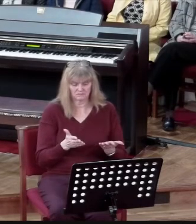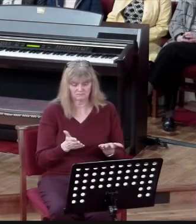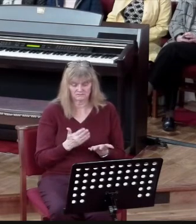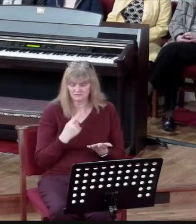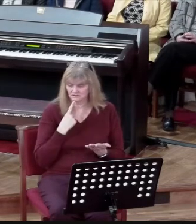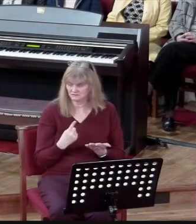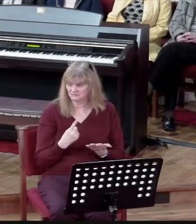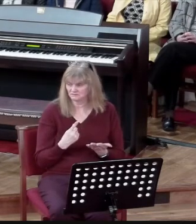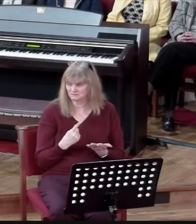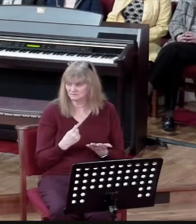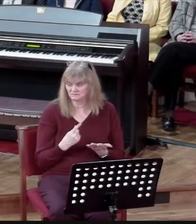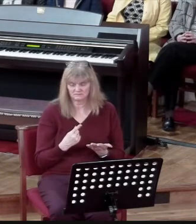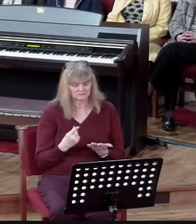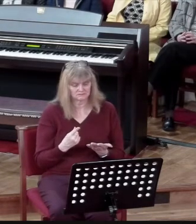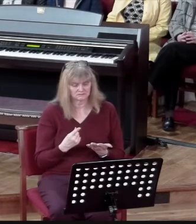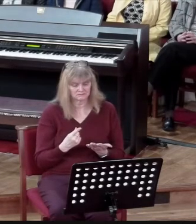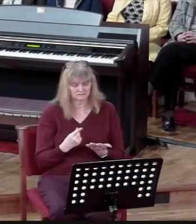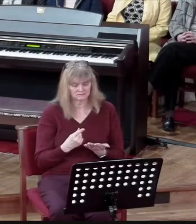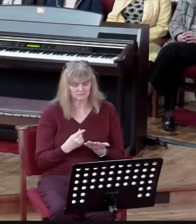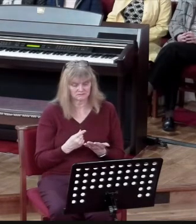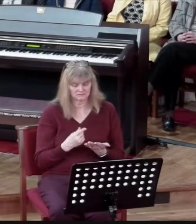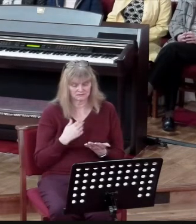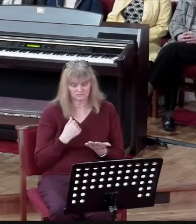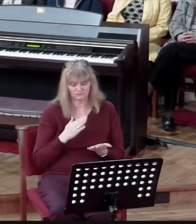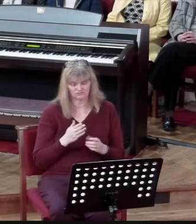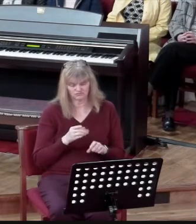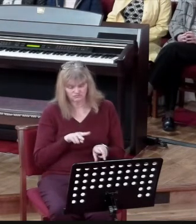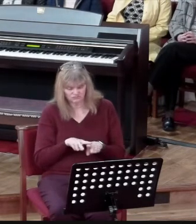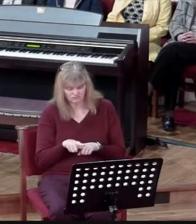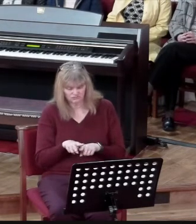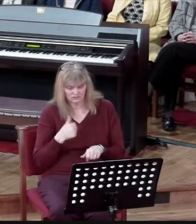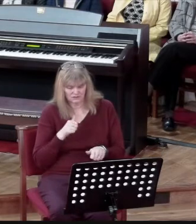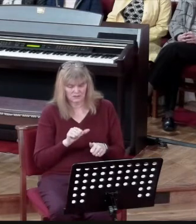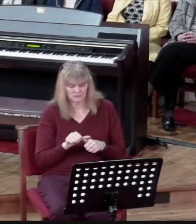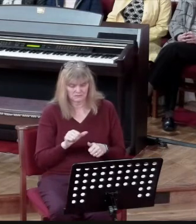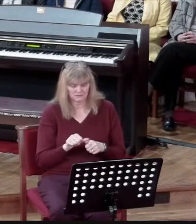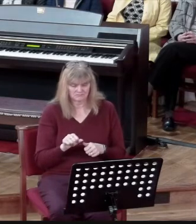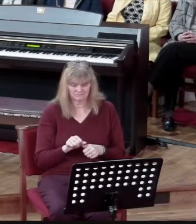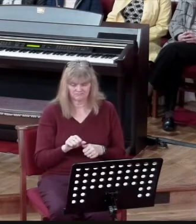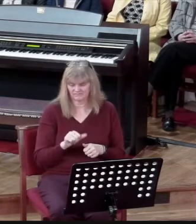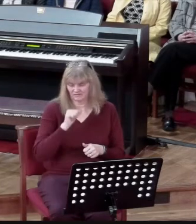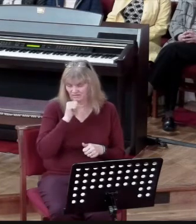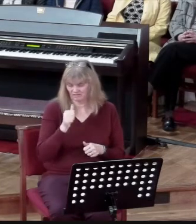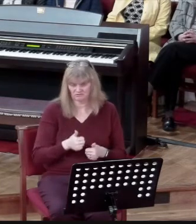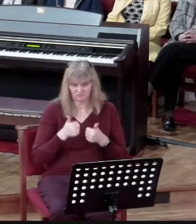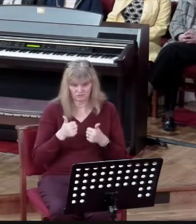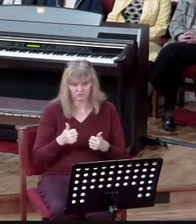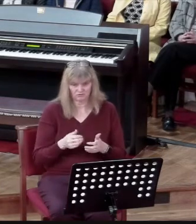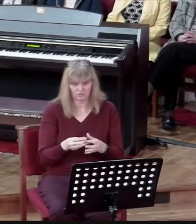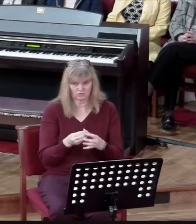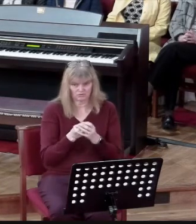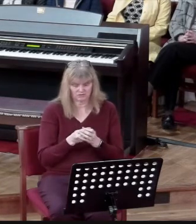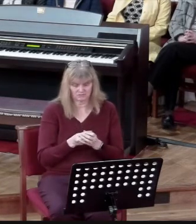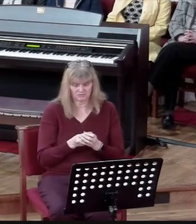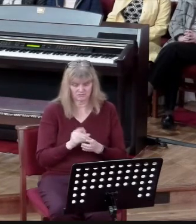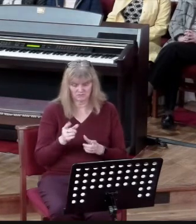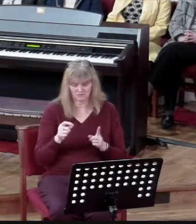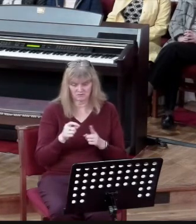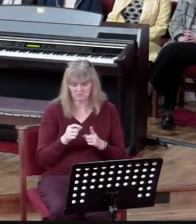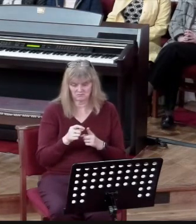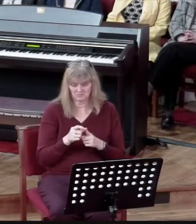his Irish brogue, which I'm not going to try and imitate, he said, they're not good company. Well, Peter wasn't